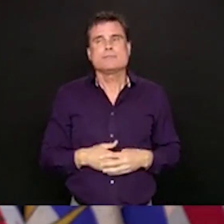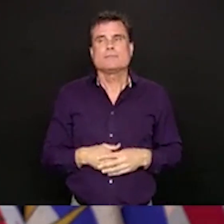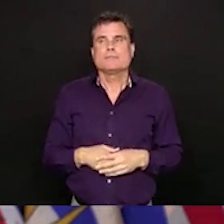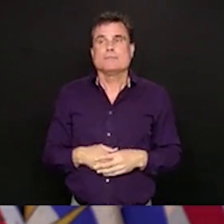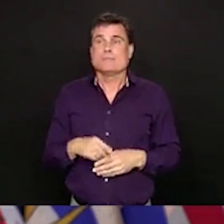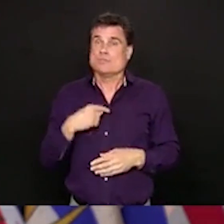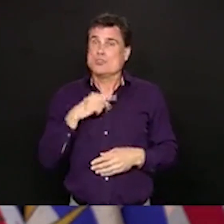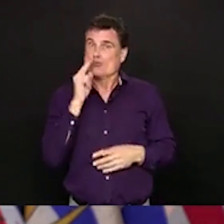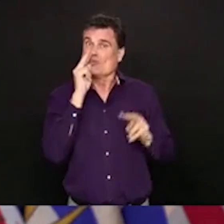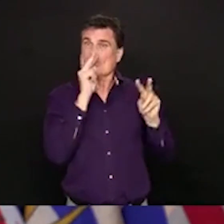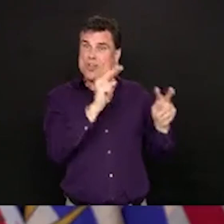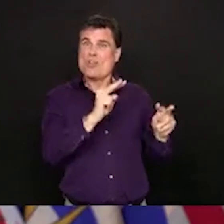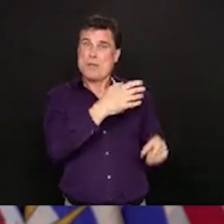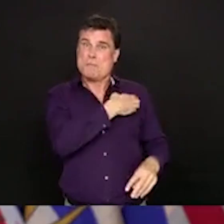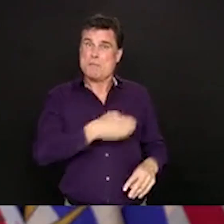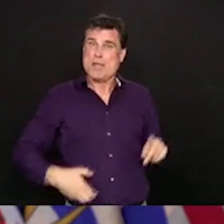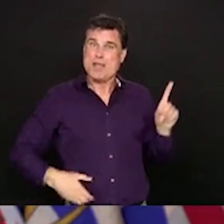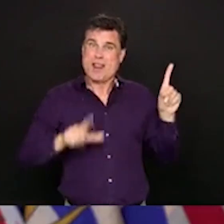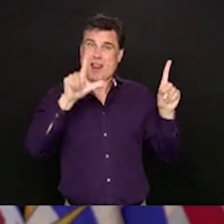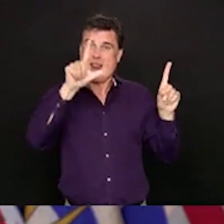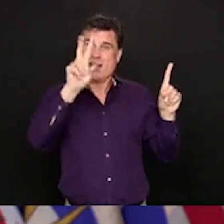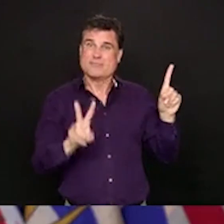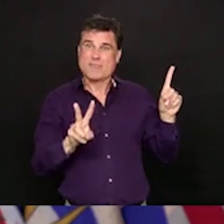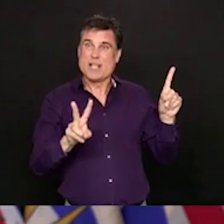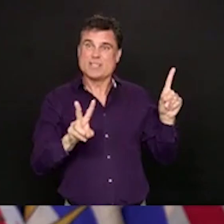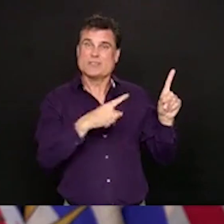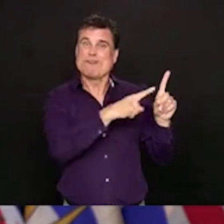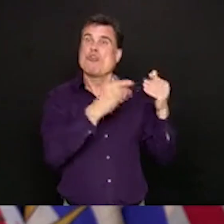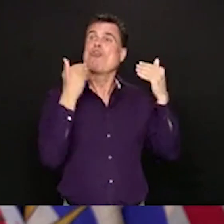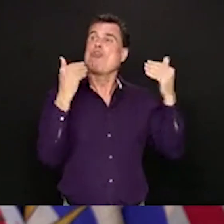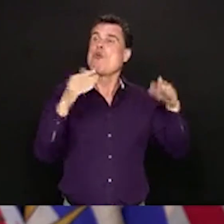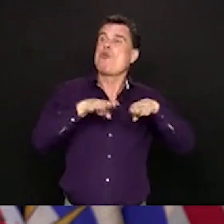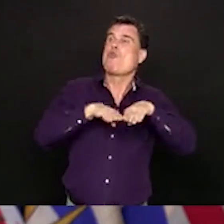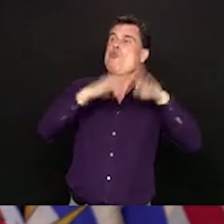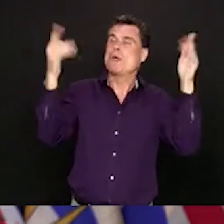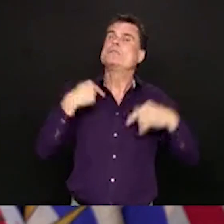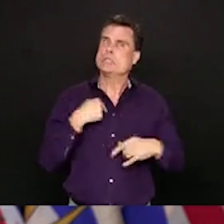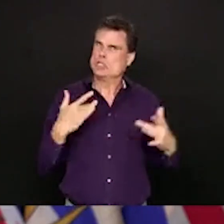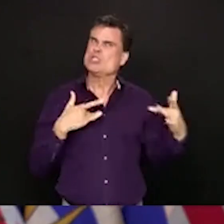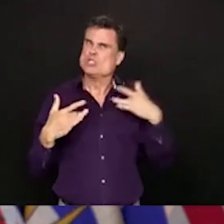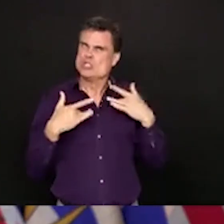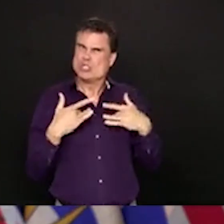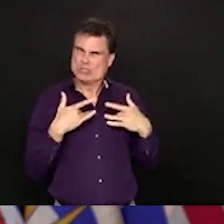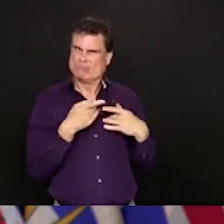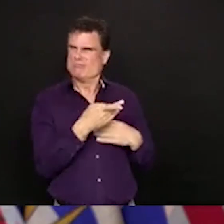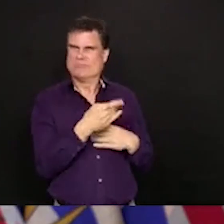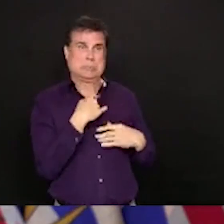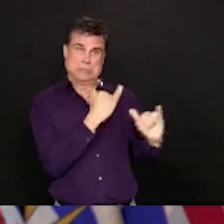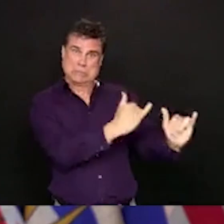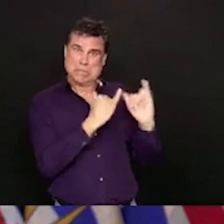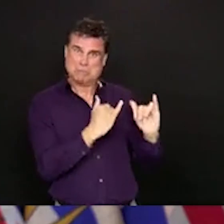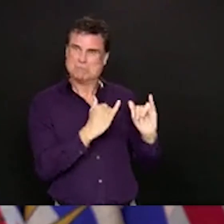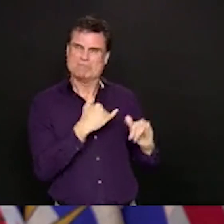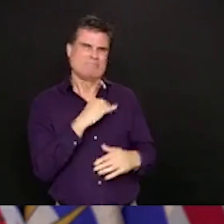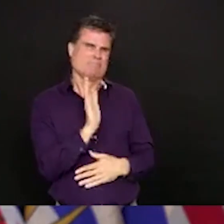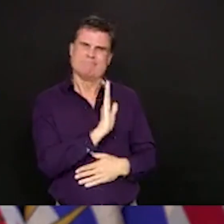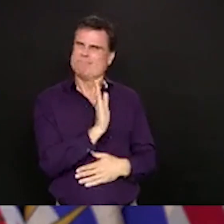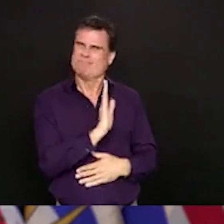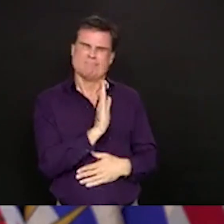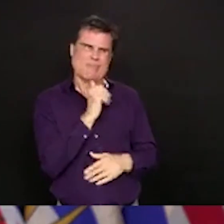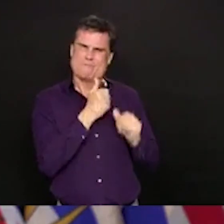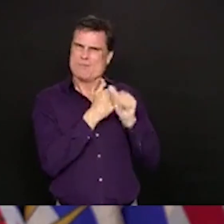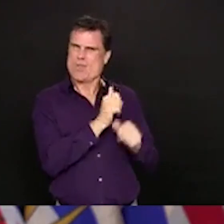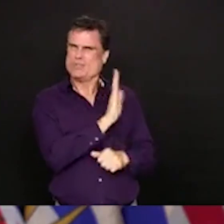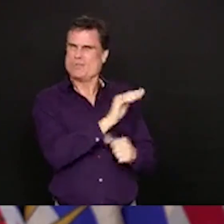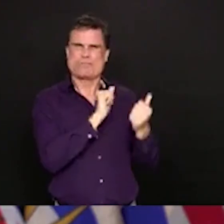have that approach here, and I don't expect to have that approach. But what we want is to be able to see a decrease. What we have done